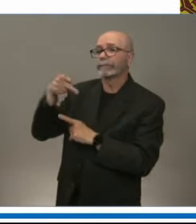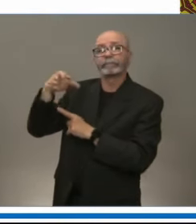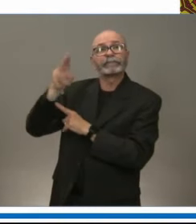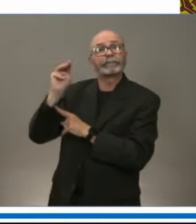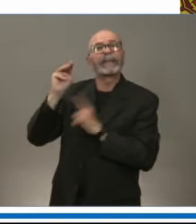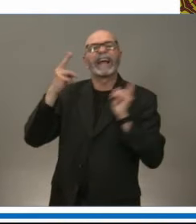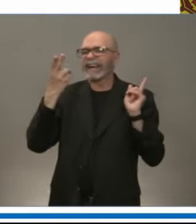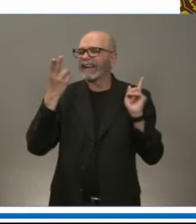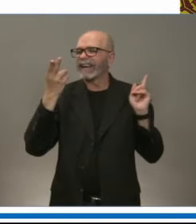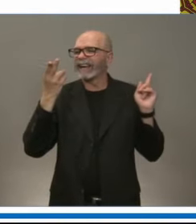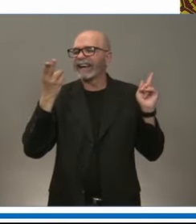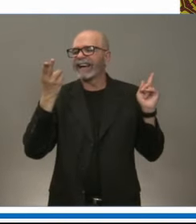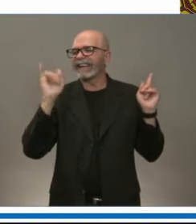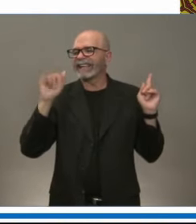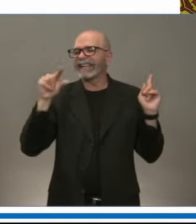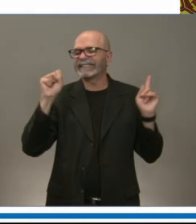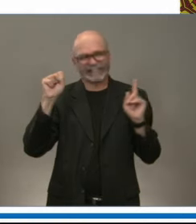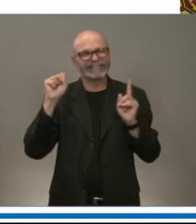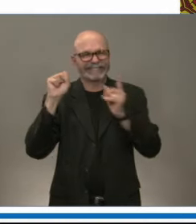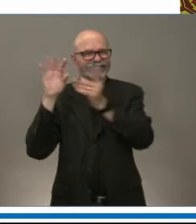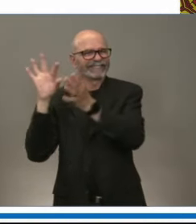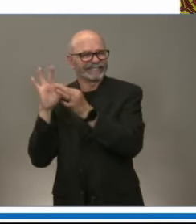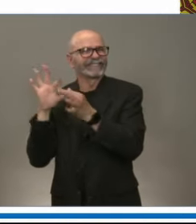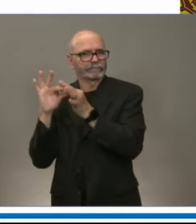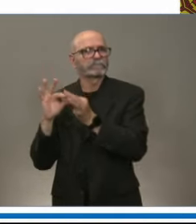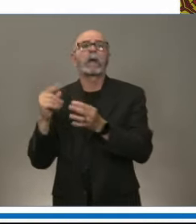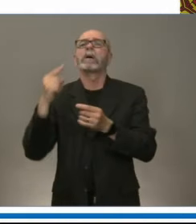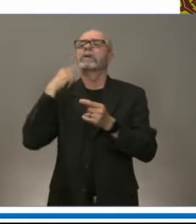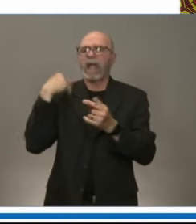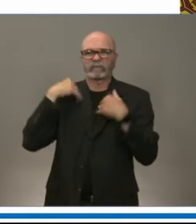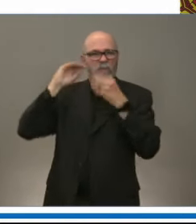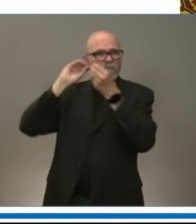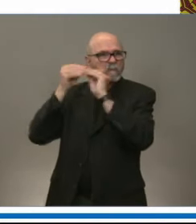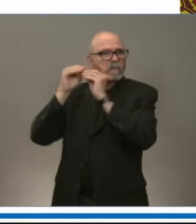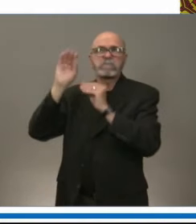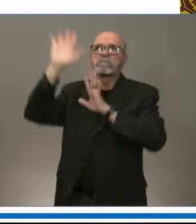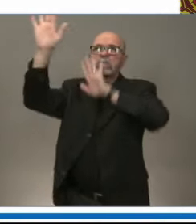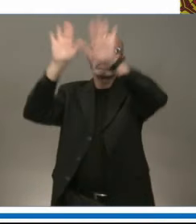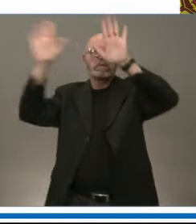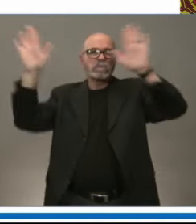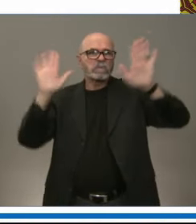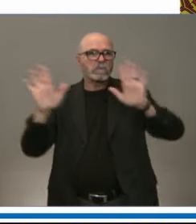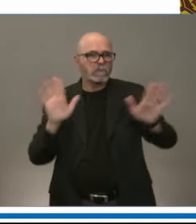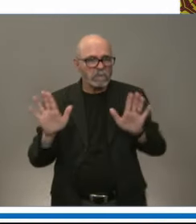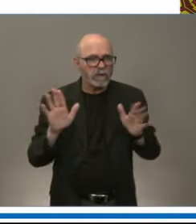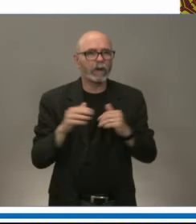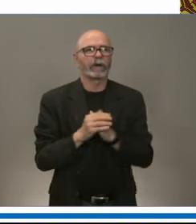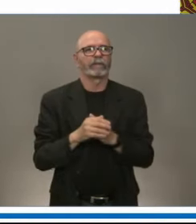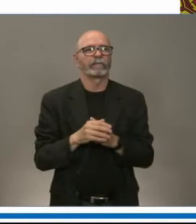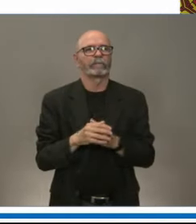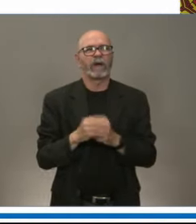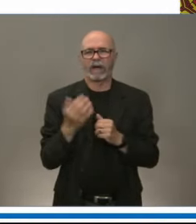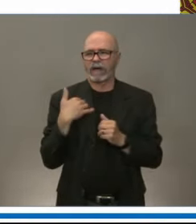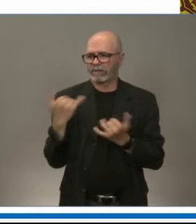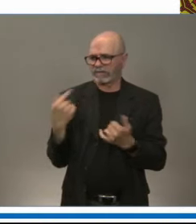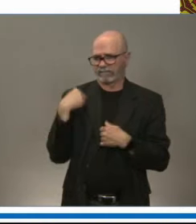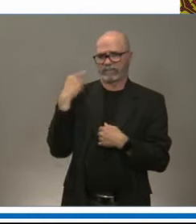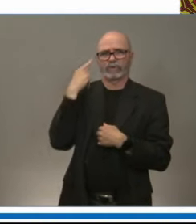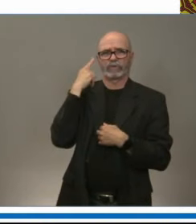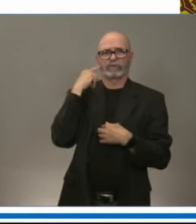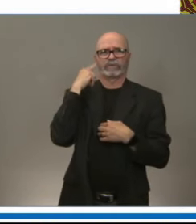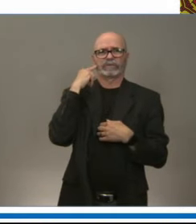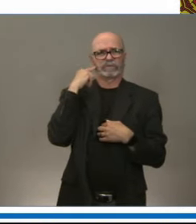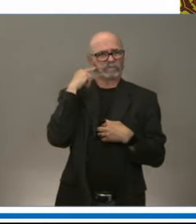know we talked about smaller provinces having issues. Yesterday we heard, but I'm wondering what's stopping the